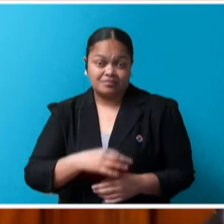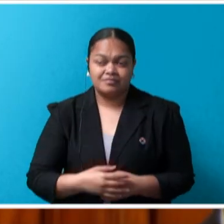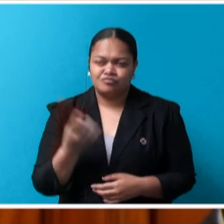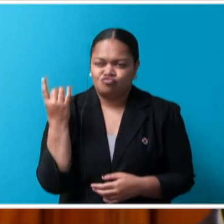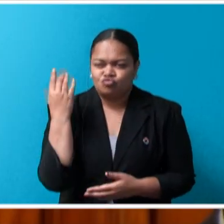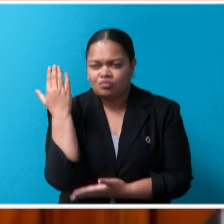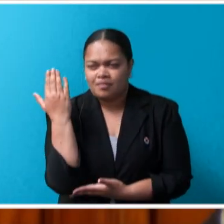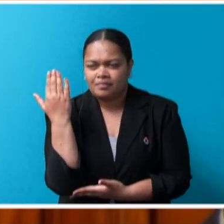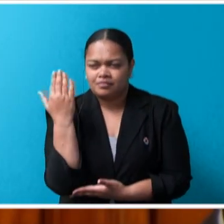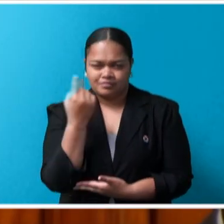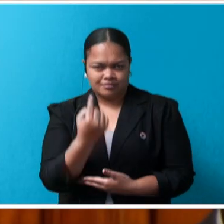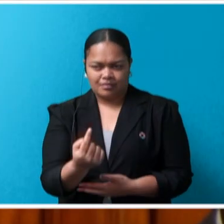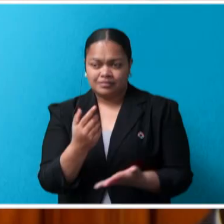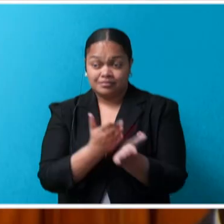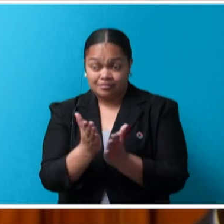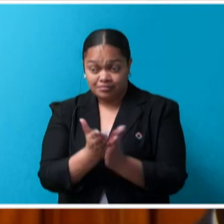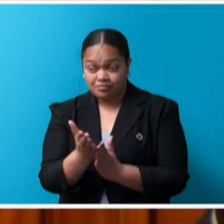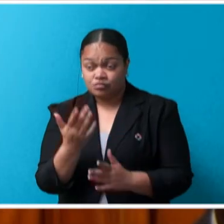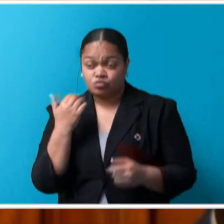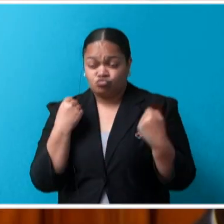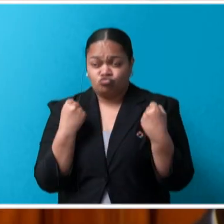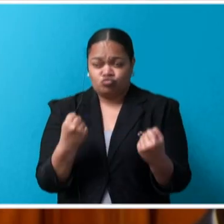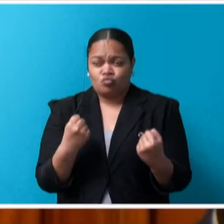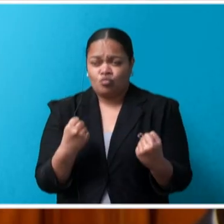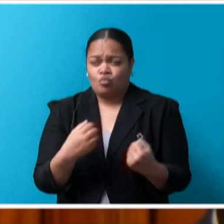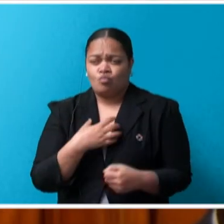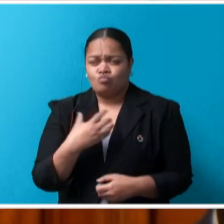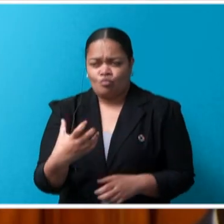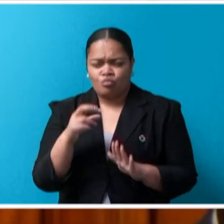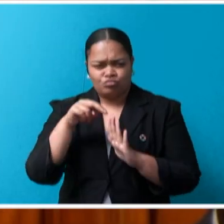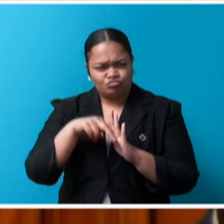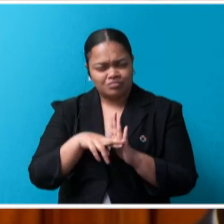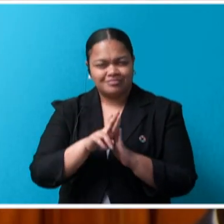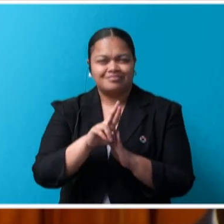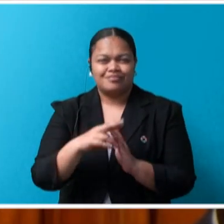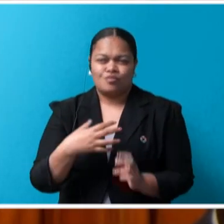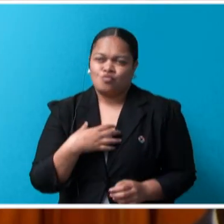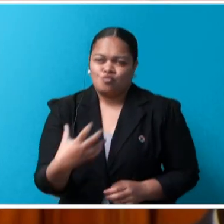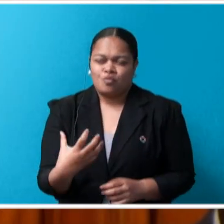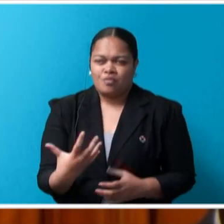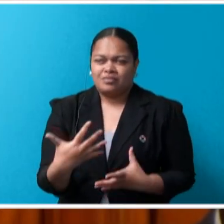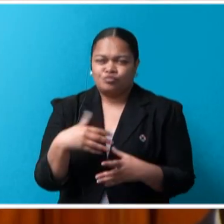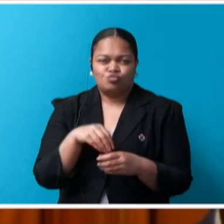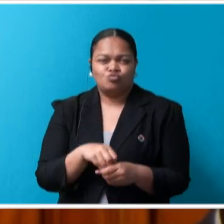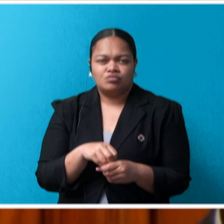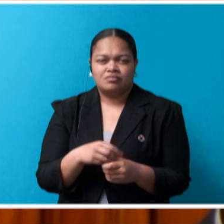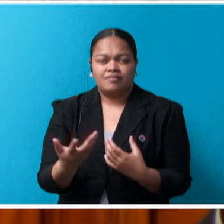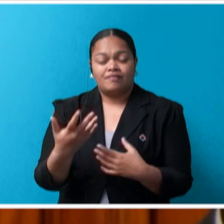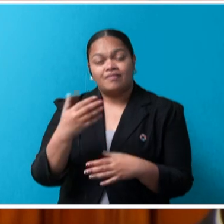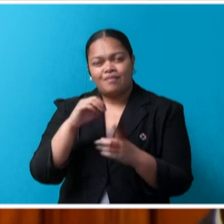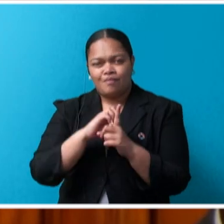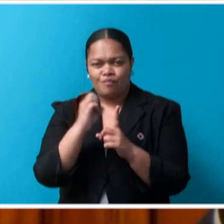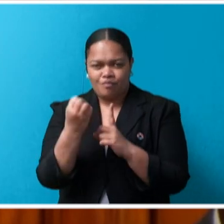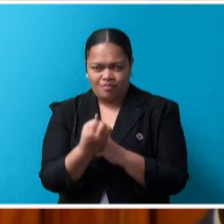public services while we build a stronger, more resilient, and more inclusive economy. Mr. Speaker,